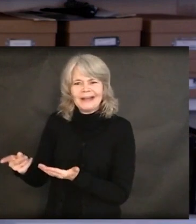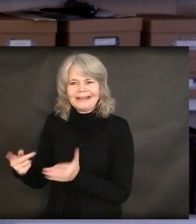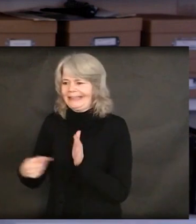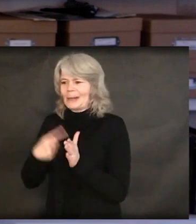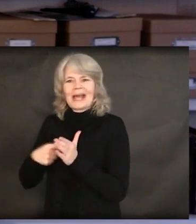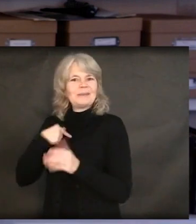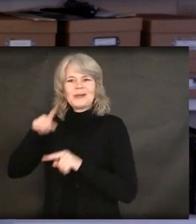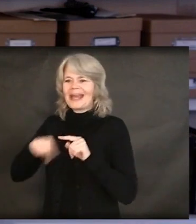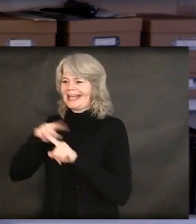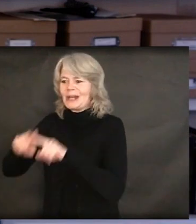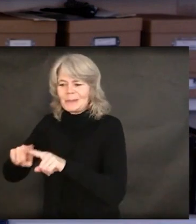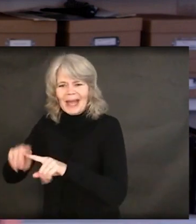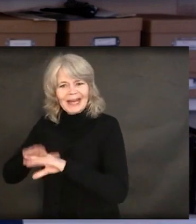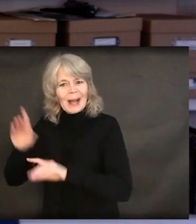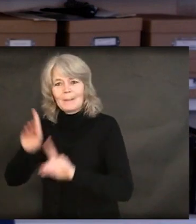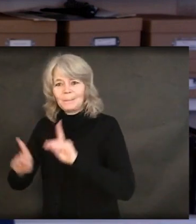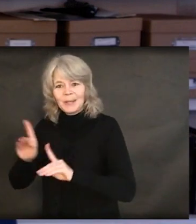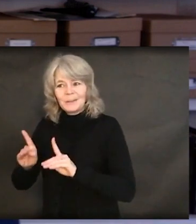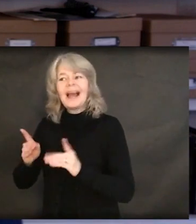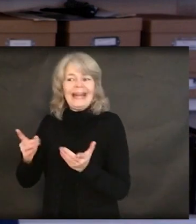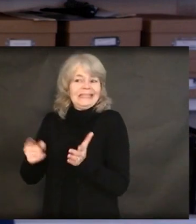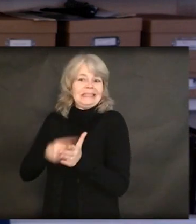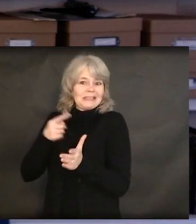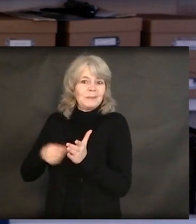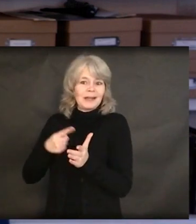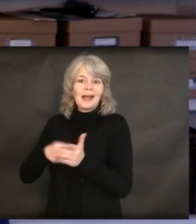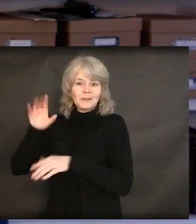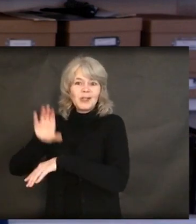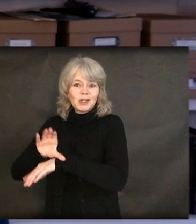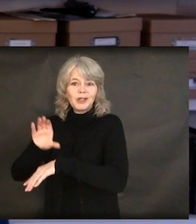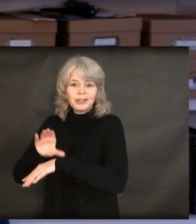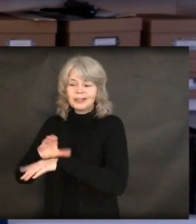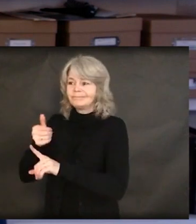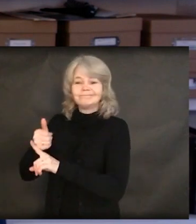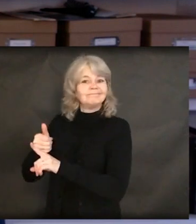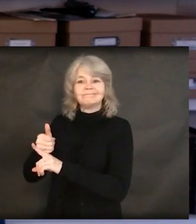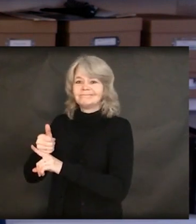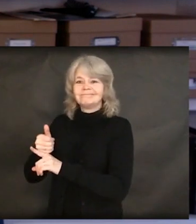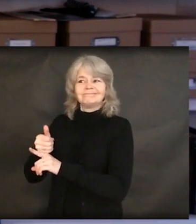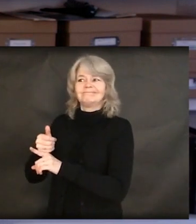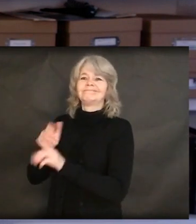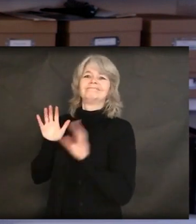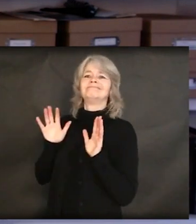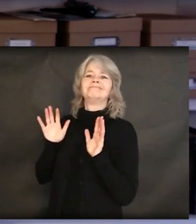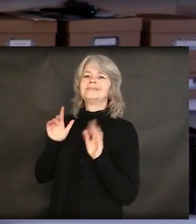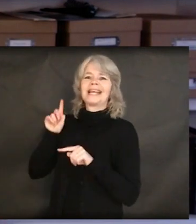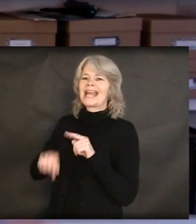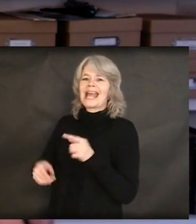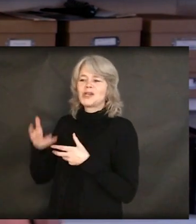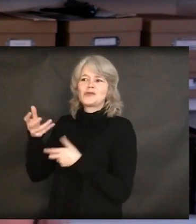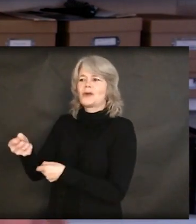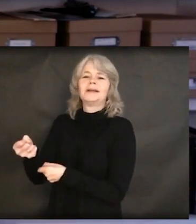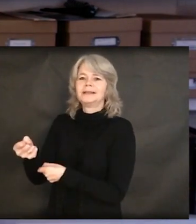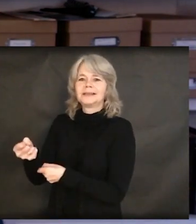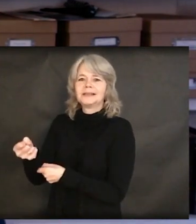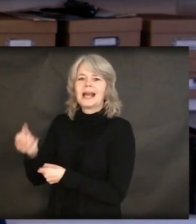unreliable sometimes. We know that sometimes even churches are not worthy of our trust. We know that